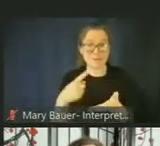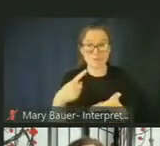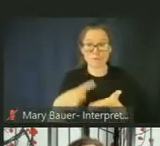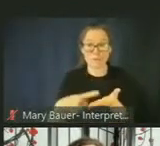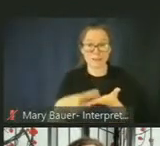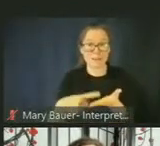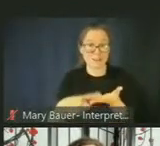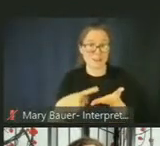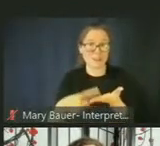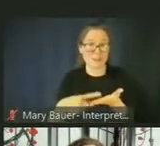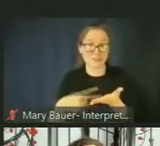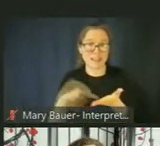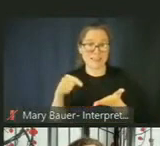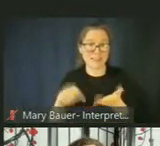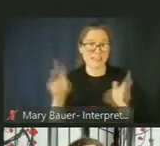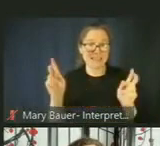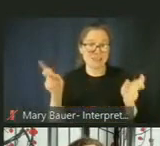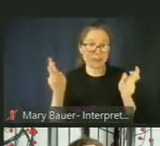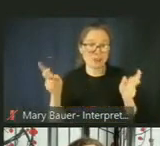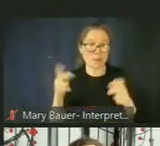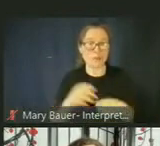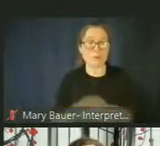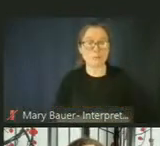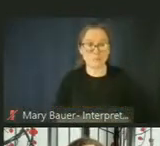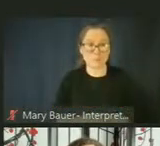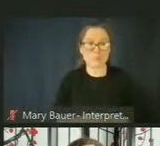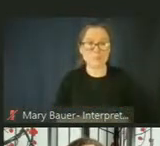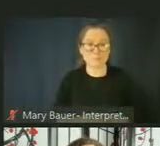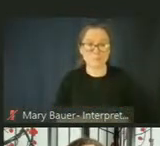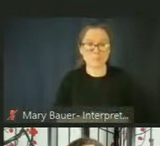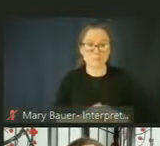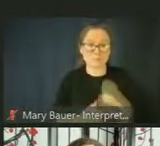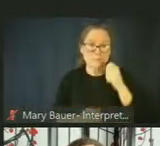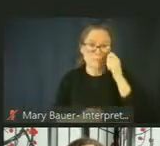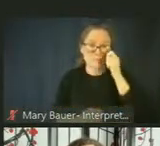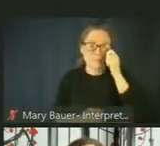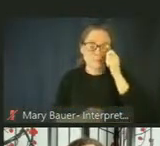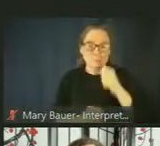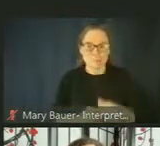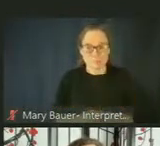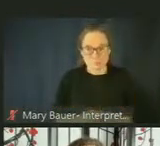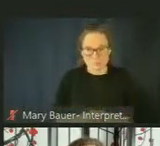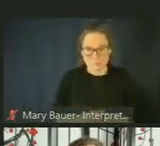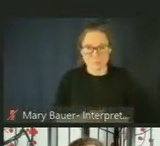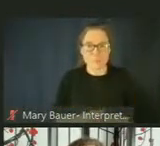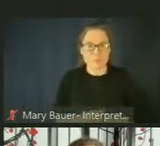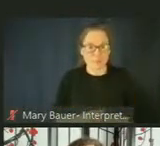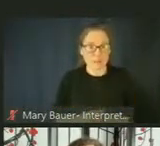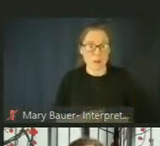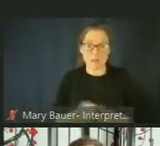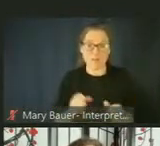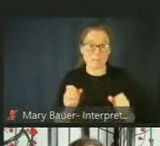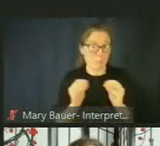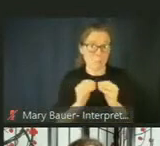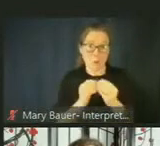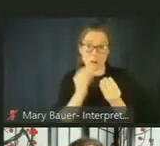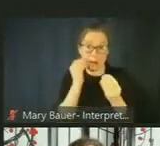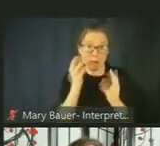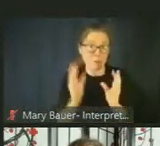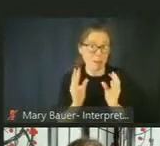to make sure that people continue to refer to these information sessions. And so the